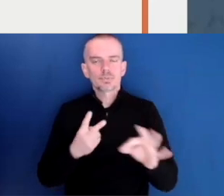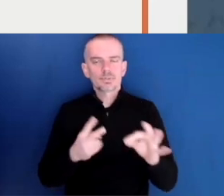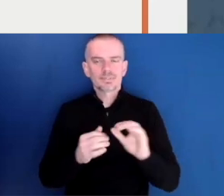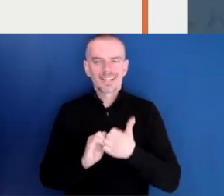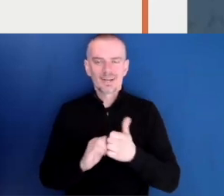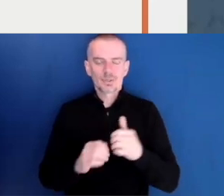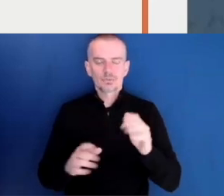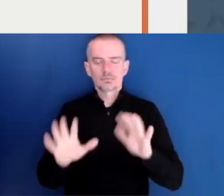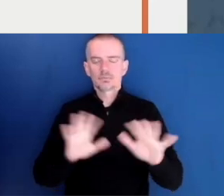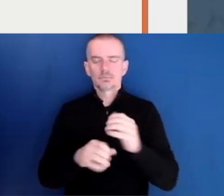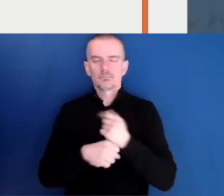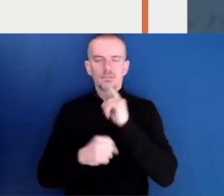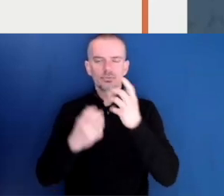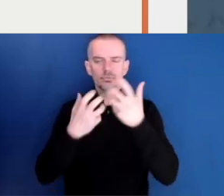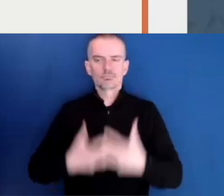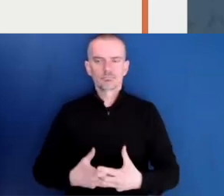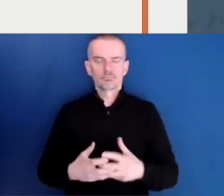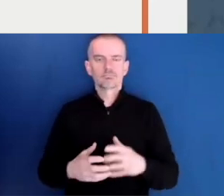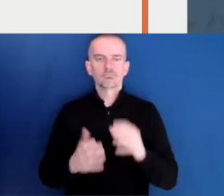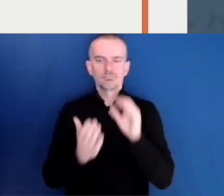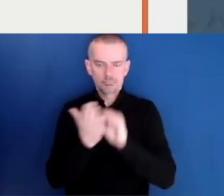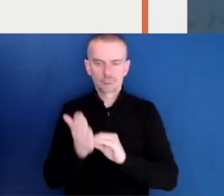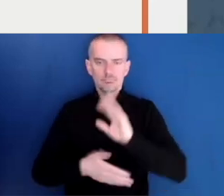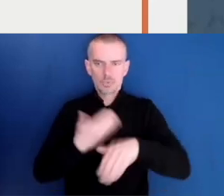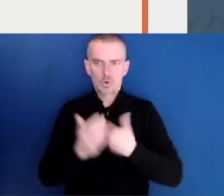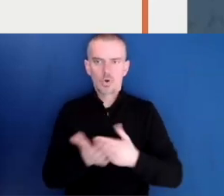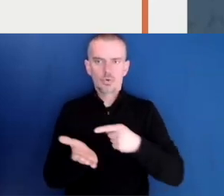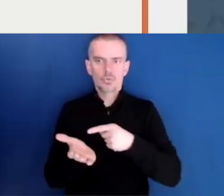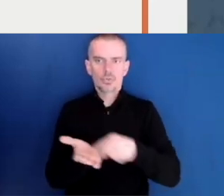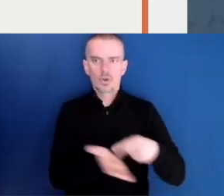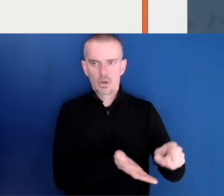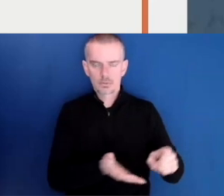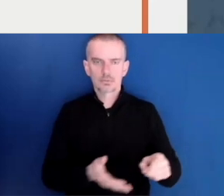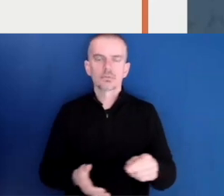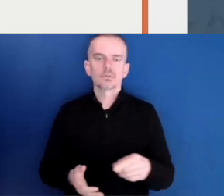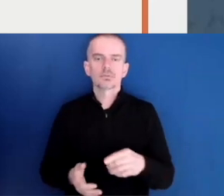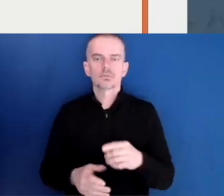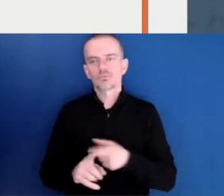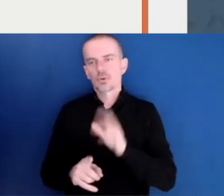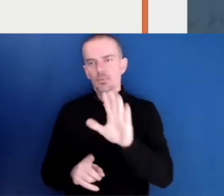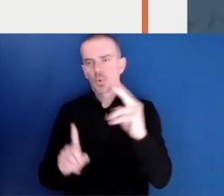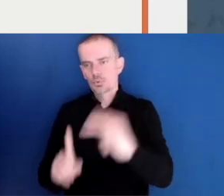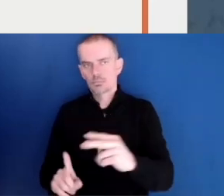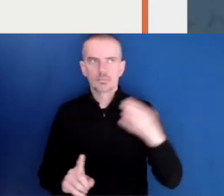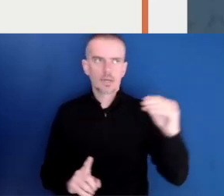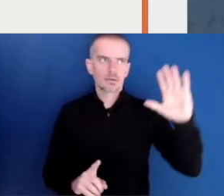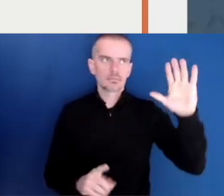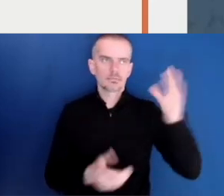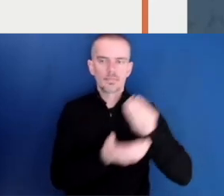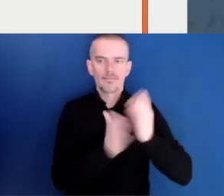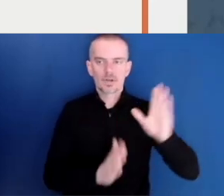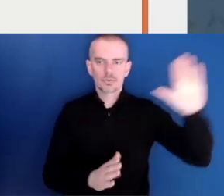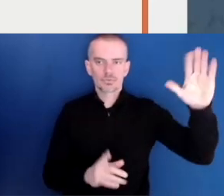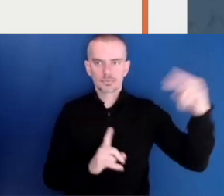for ensuring that all the costs are captured and accounted for, from both your standpoint and from the funder standpoint.